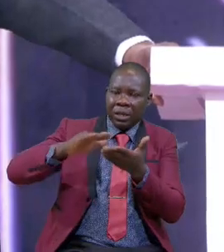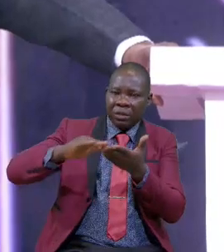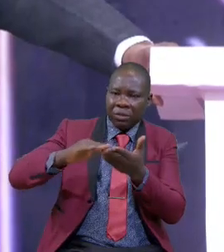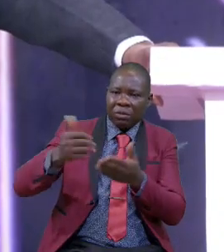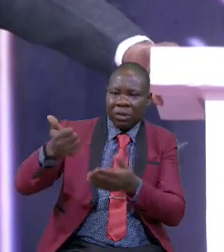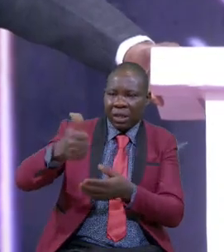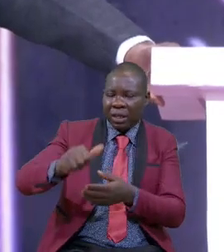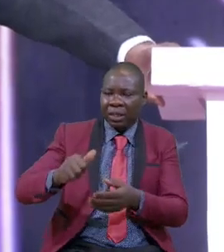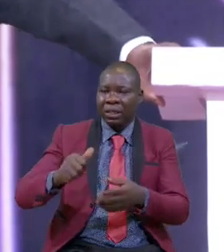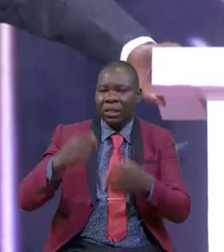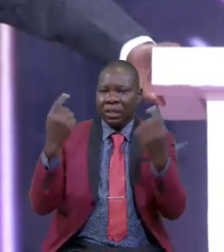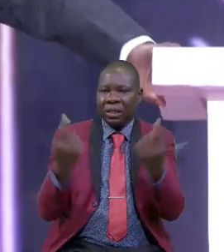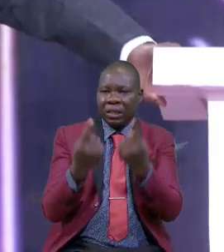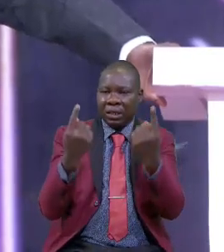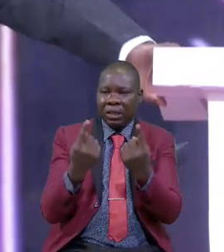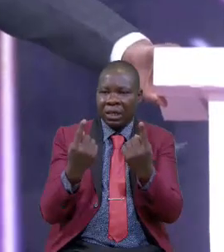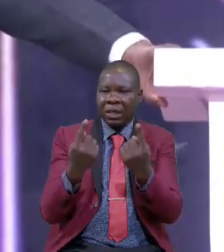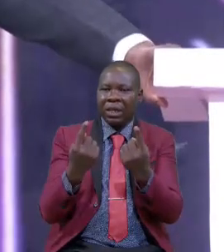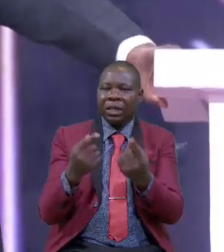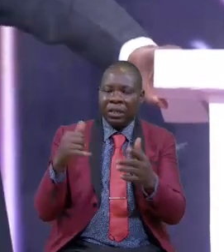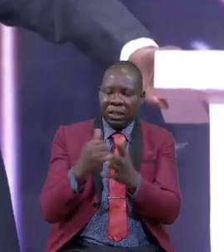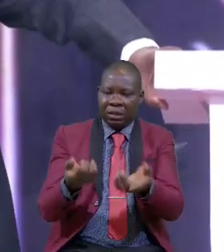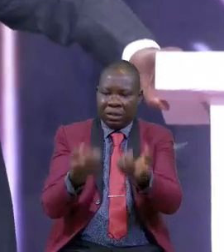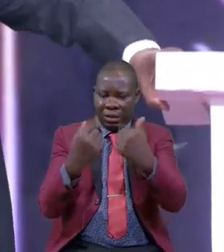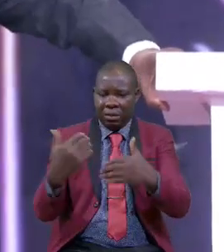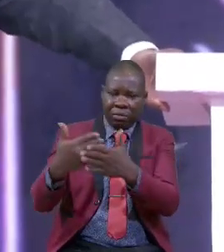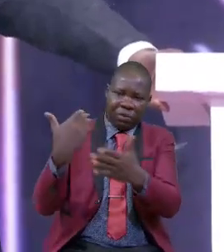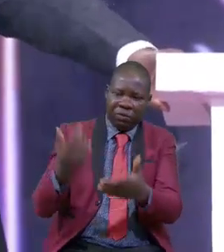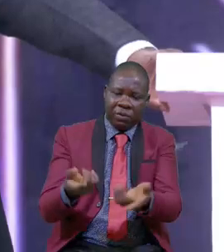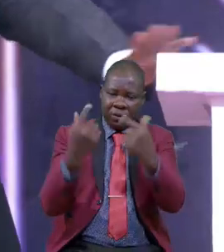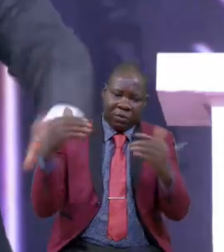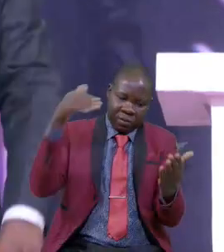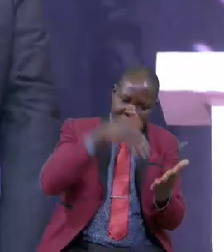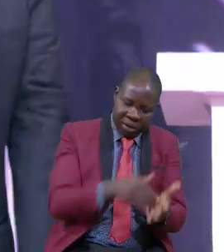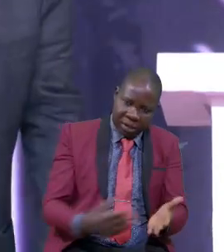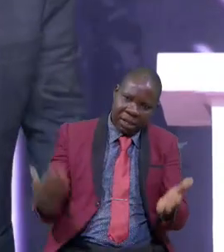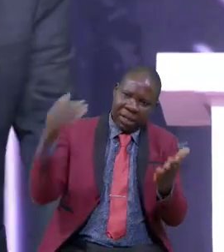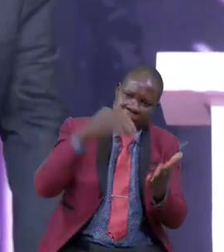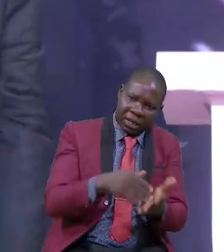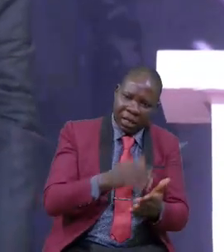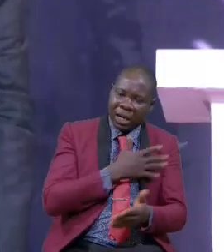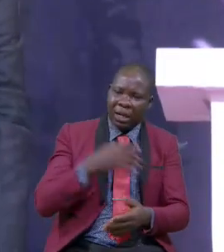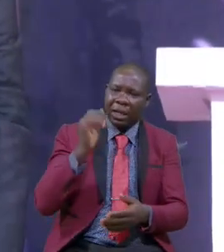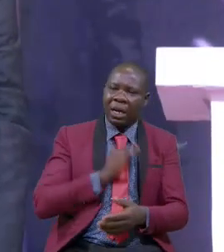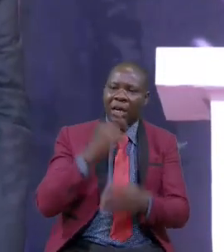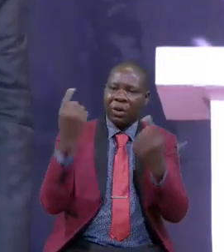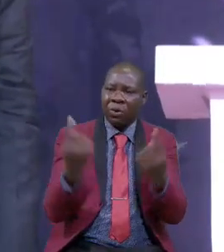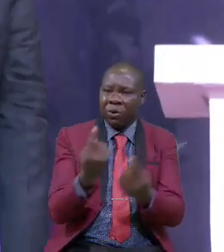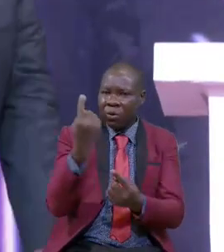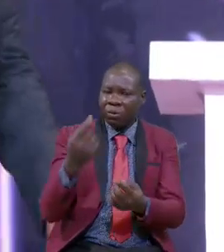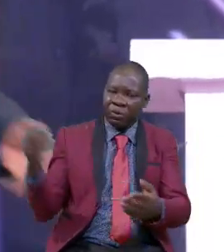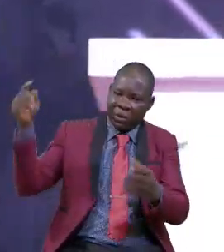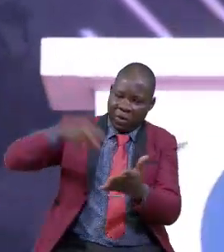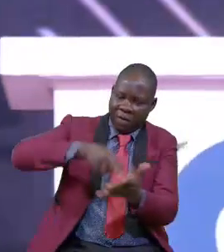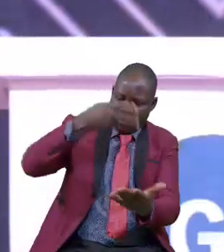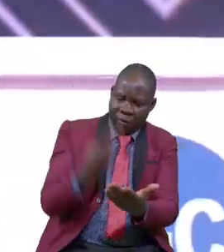came before, comes again, and I always fall into that, I'm not reckoning on the grace of